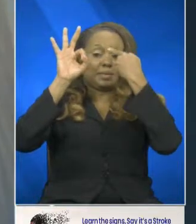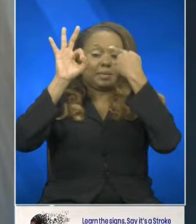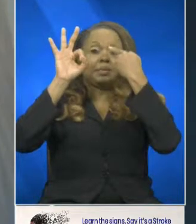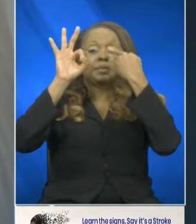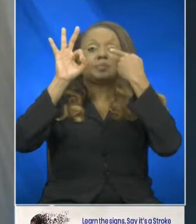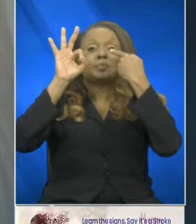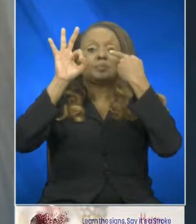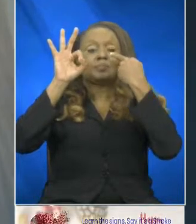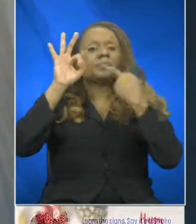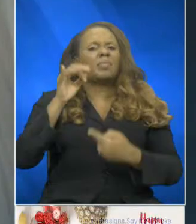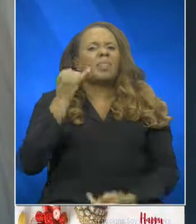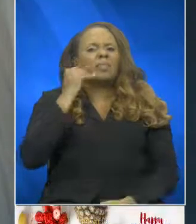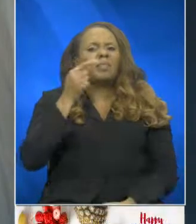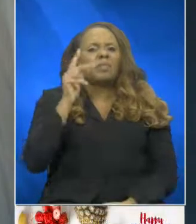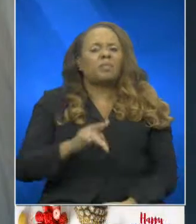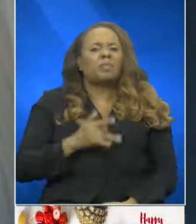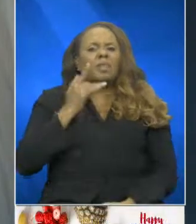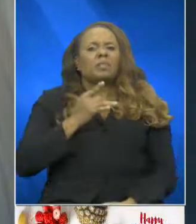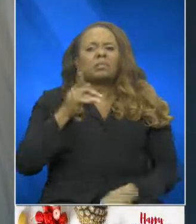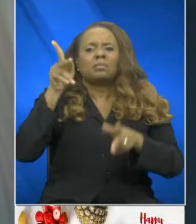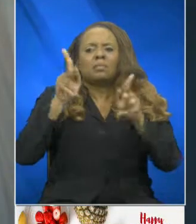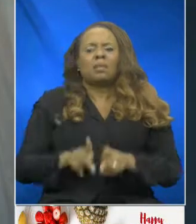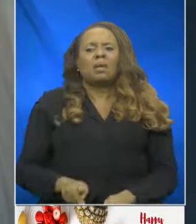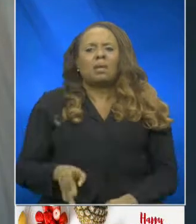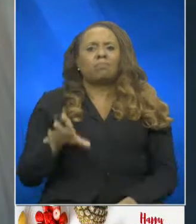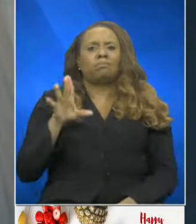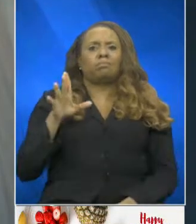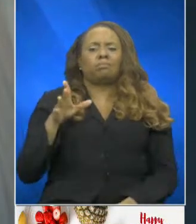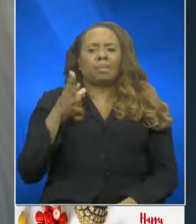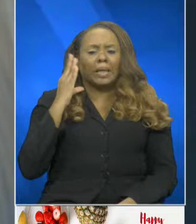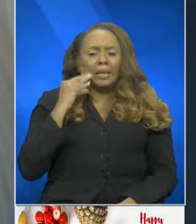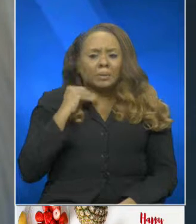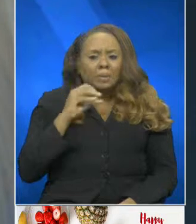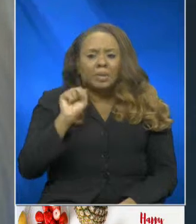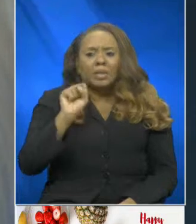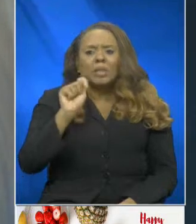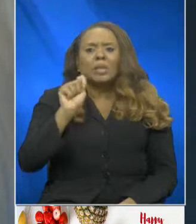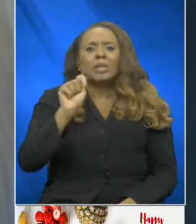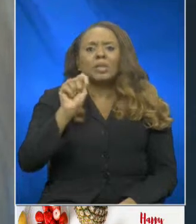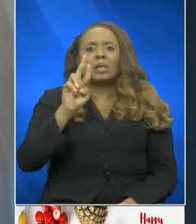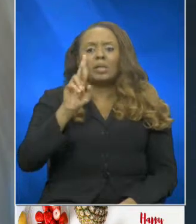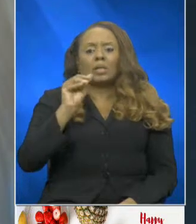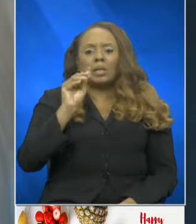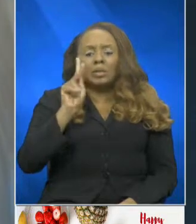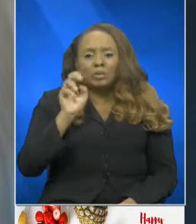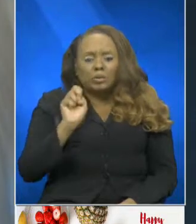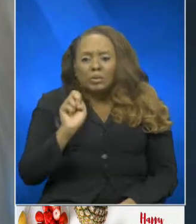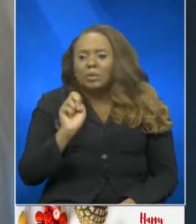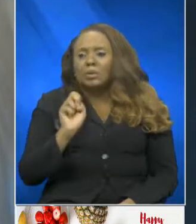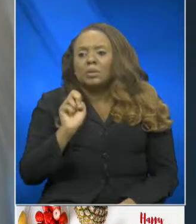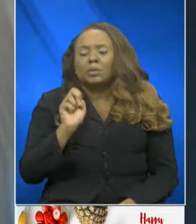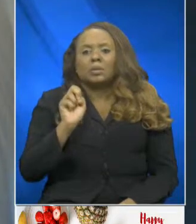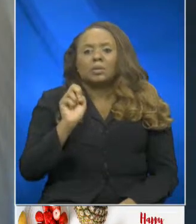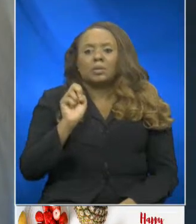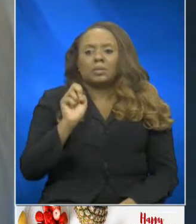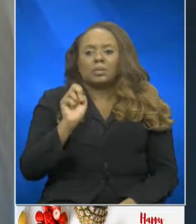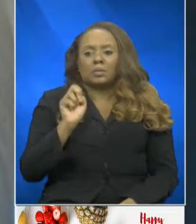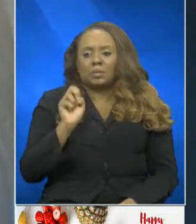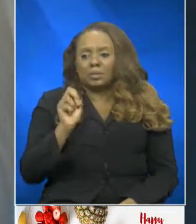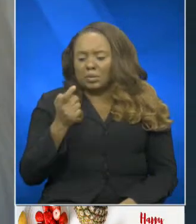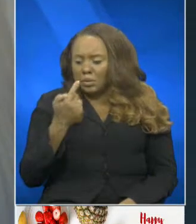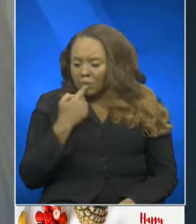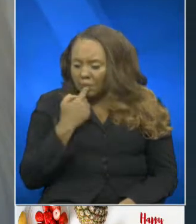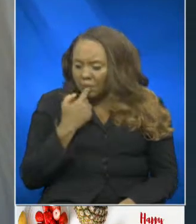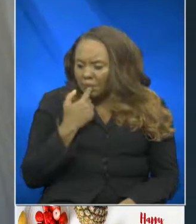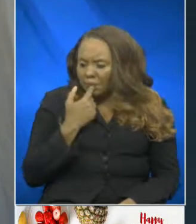has a stroke or is undergoing an event that you think may require you to question whether or not